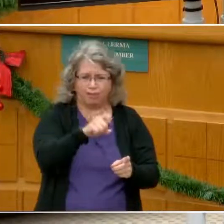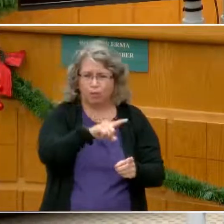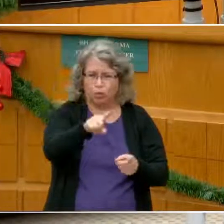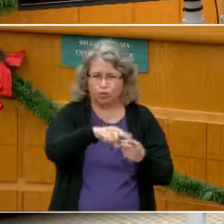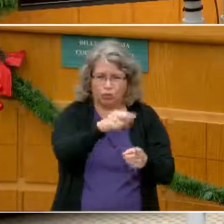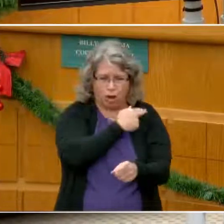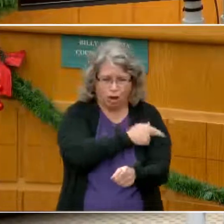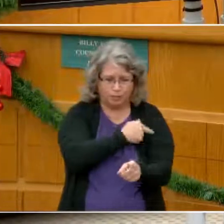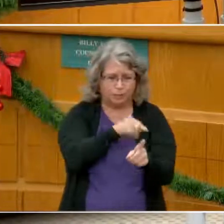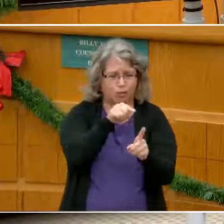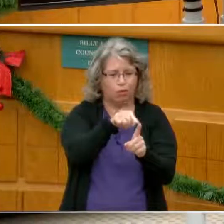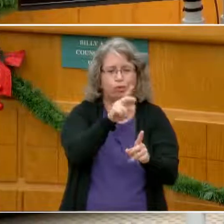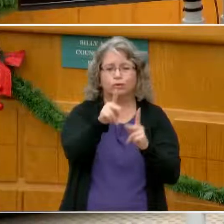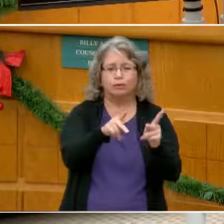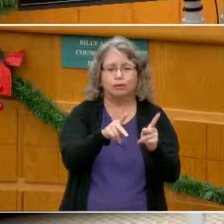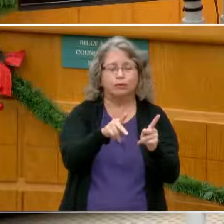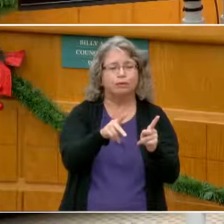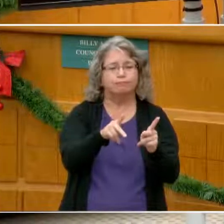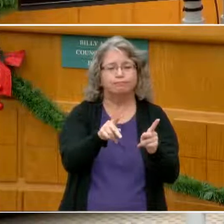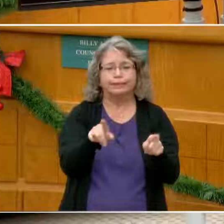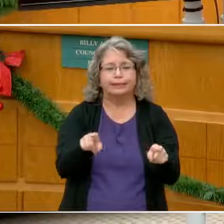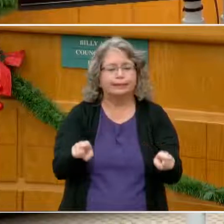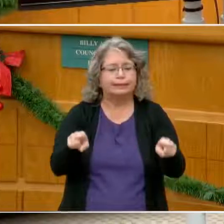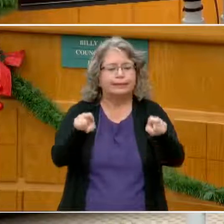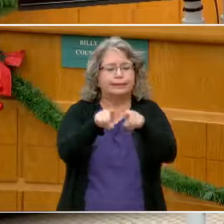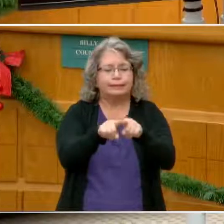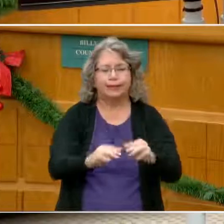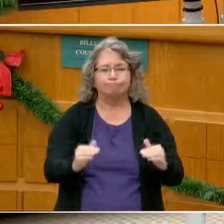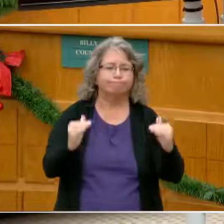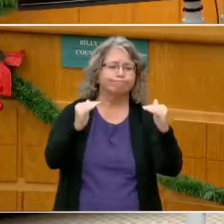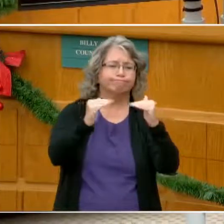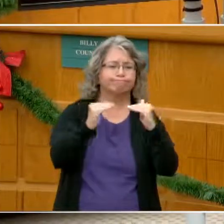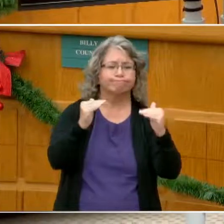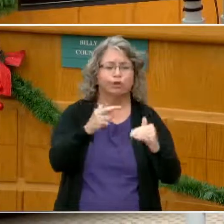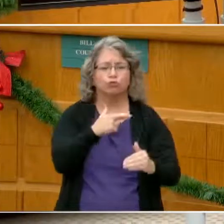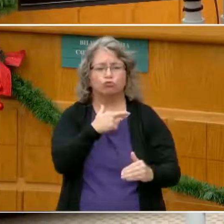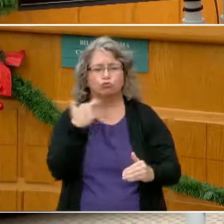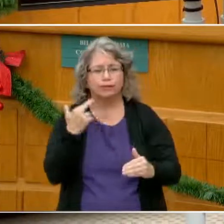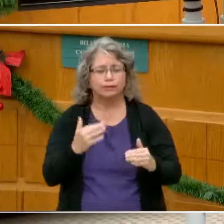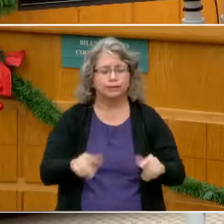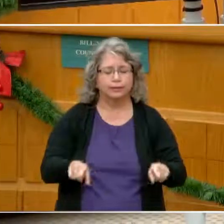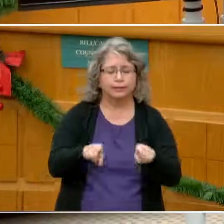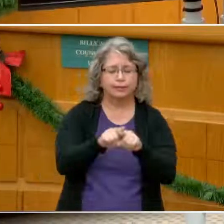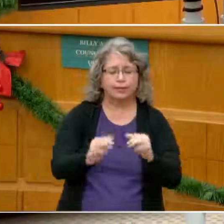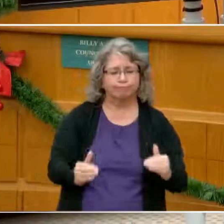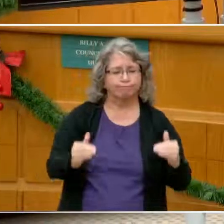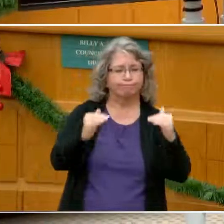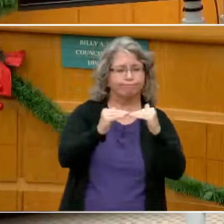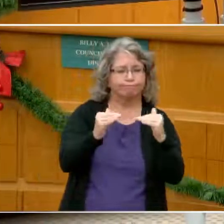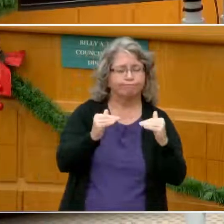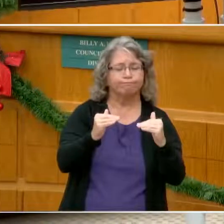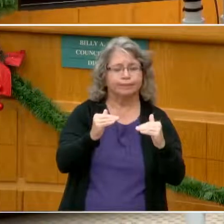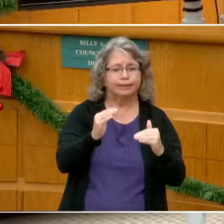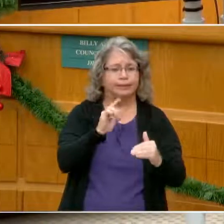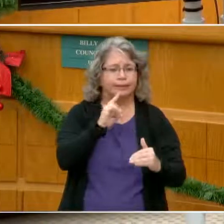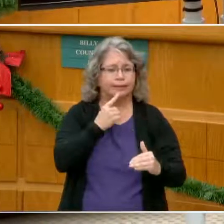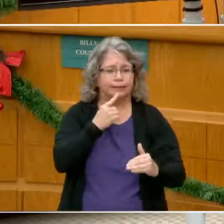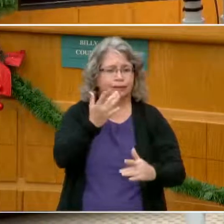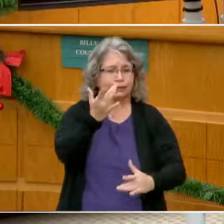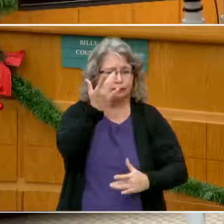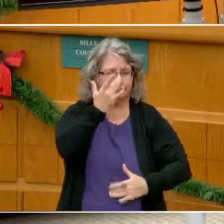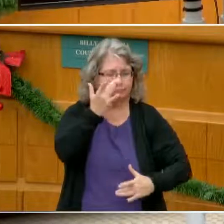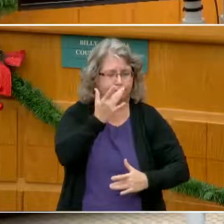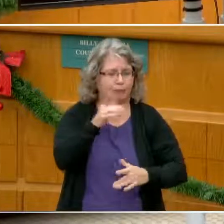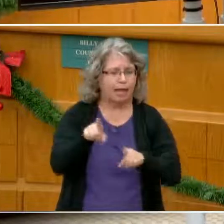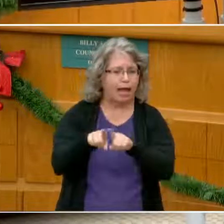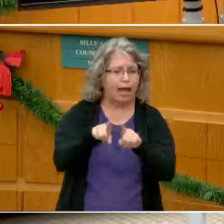risk, more or less, the same severity of illness as those who were infected with the original coronavirus and the Delta variant. So